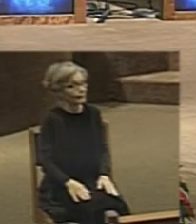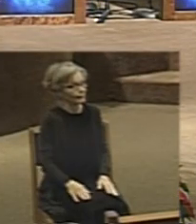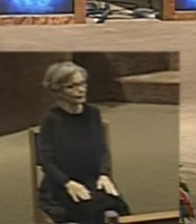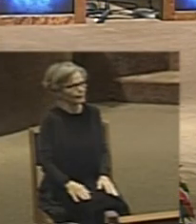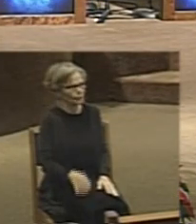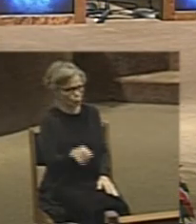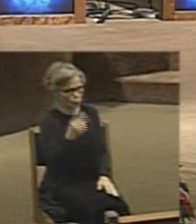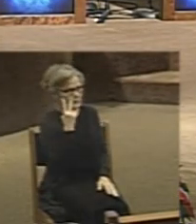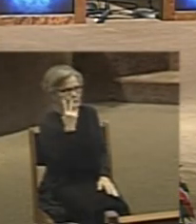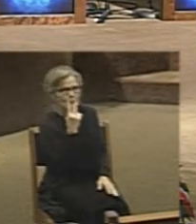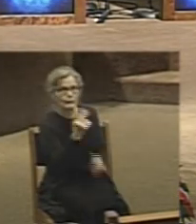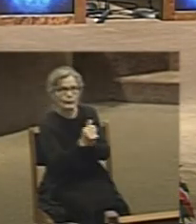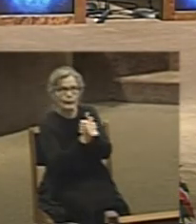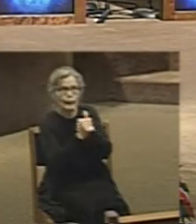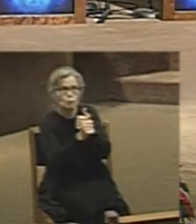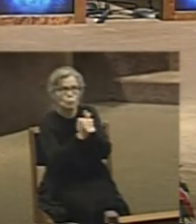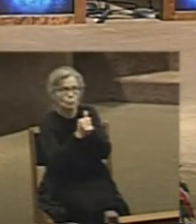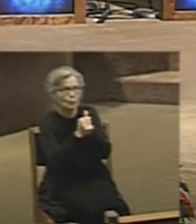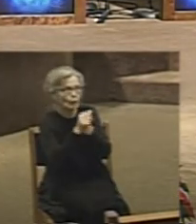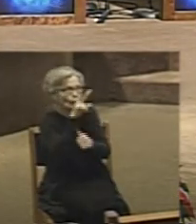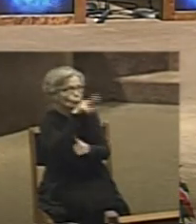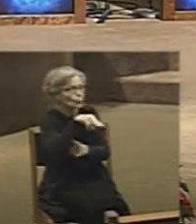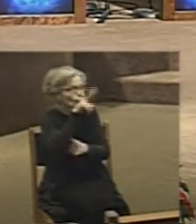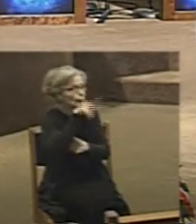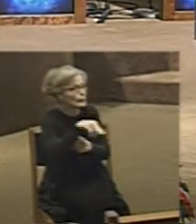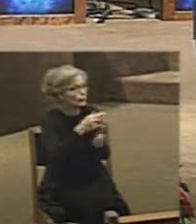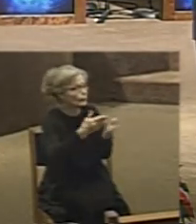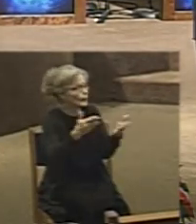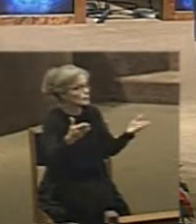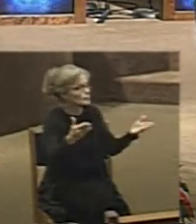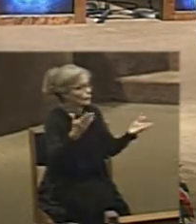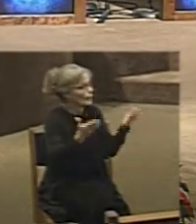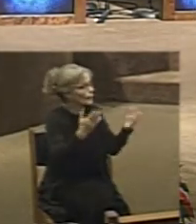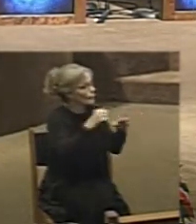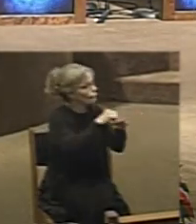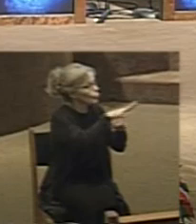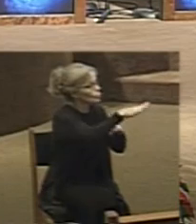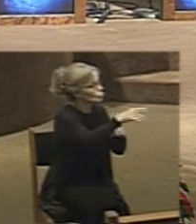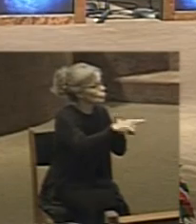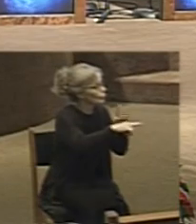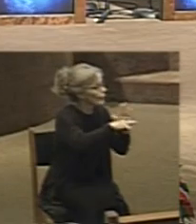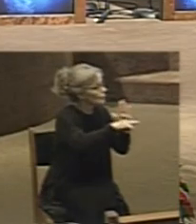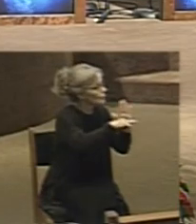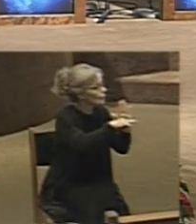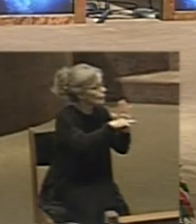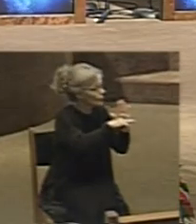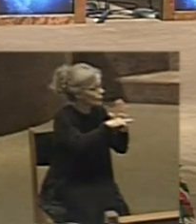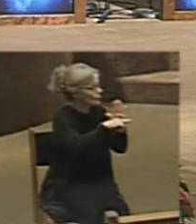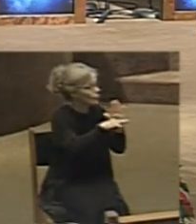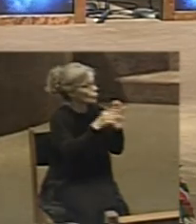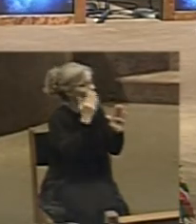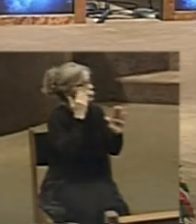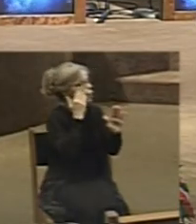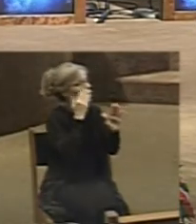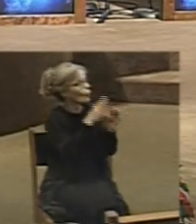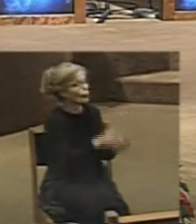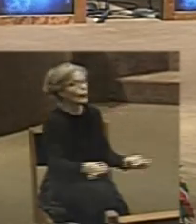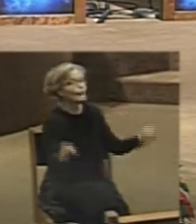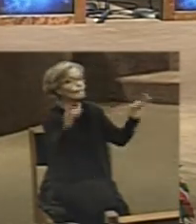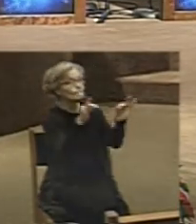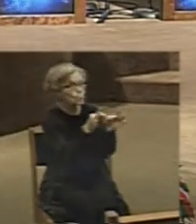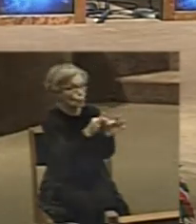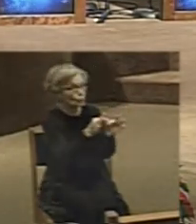Surely you see the danger in that. Surely you see why it becomes increasingly important that we